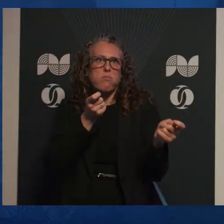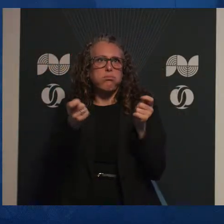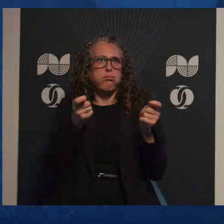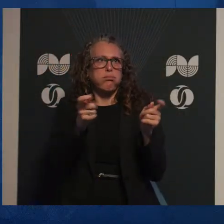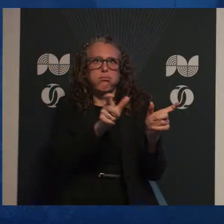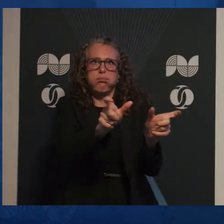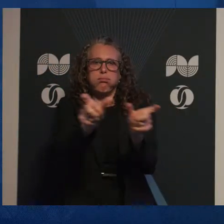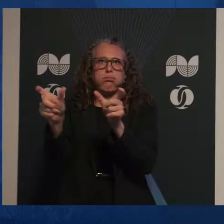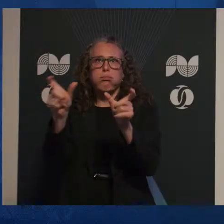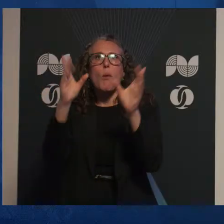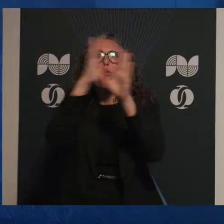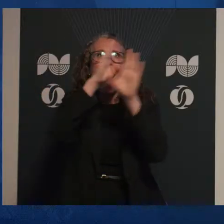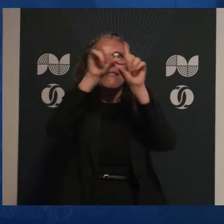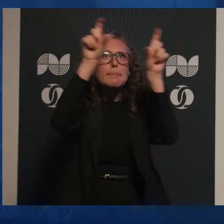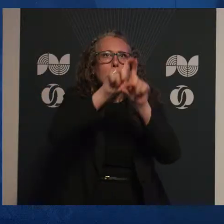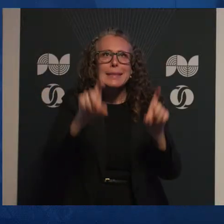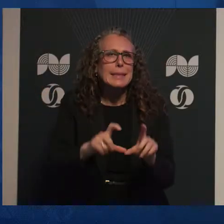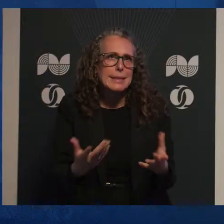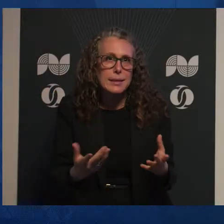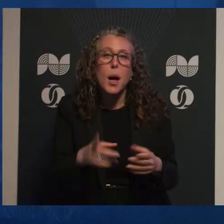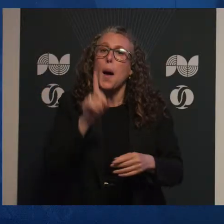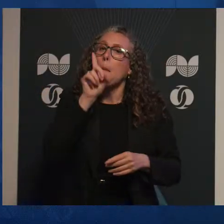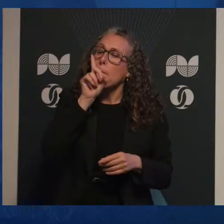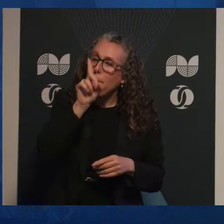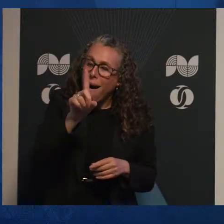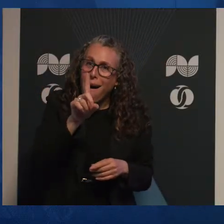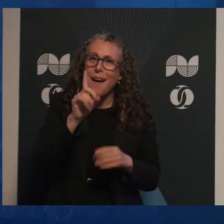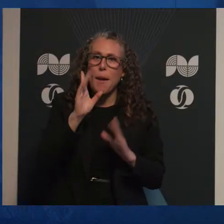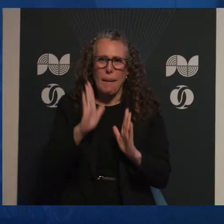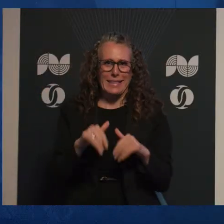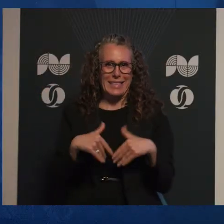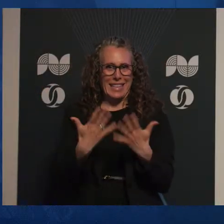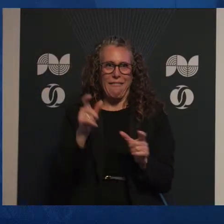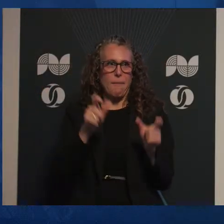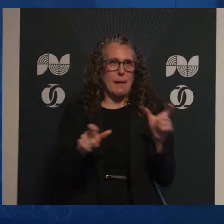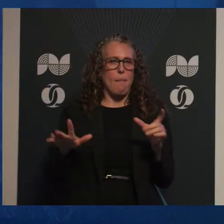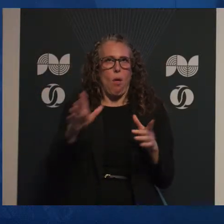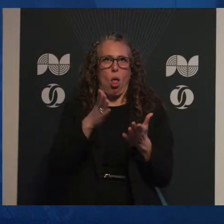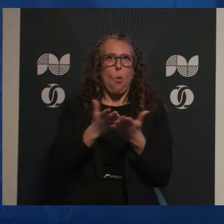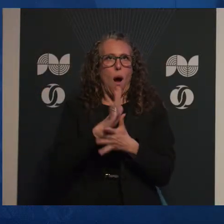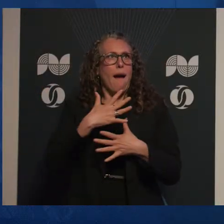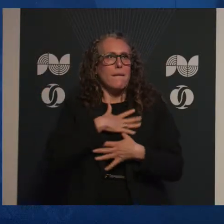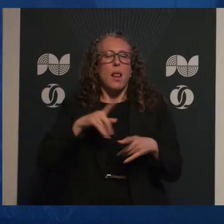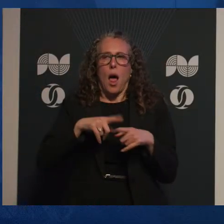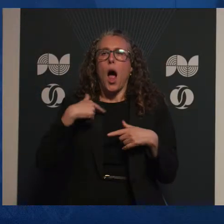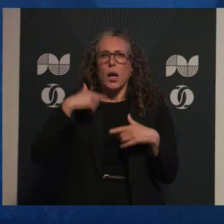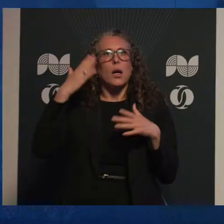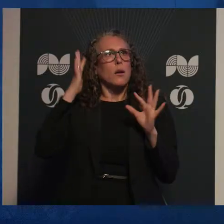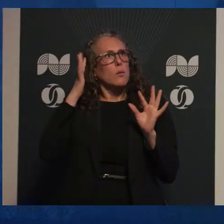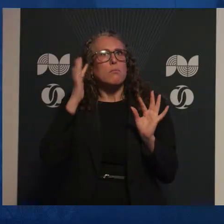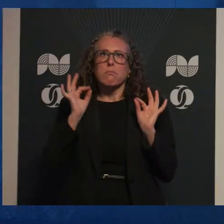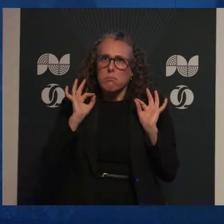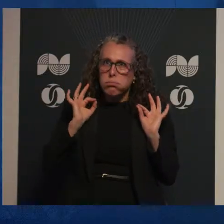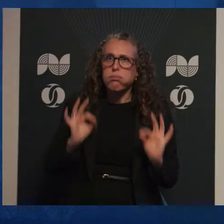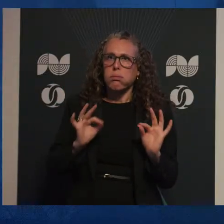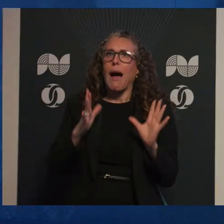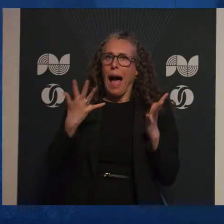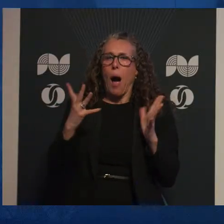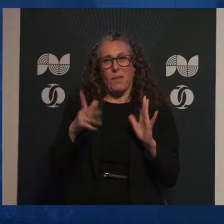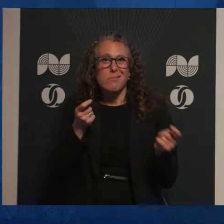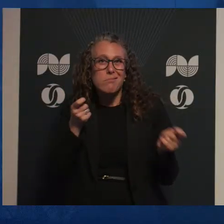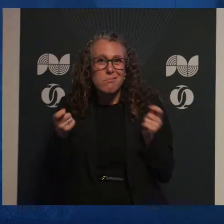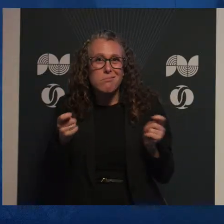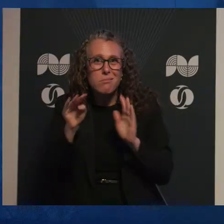also the challenge of creating regulatory certainty and for the EBRD, and again I go back to our business model, but